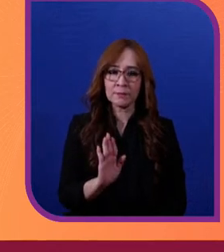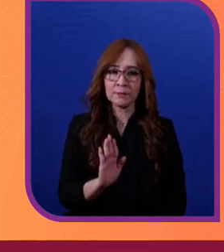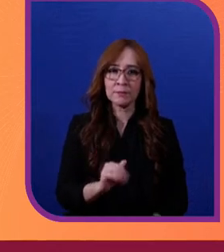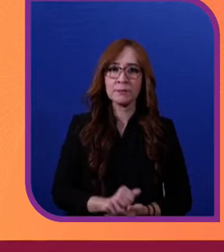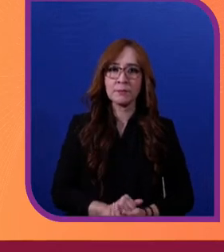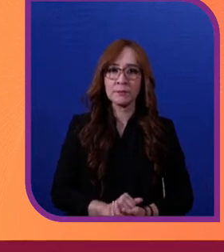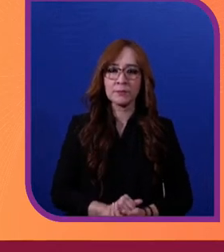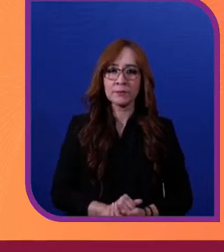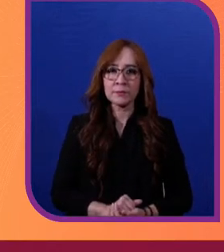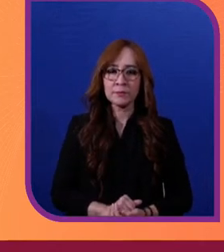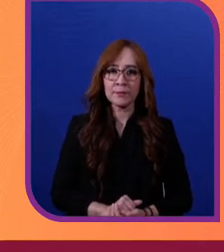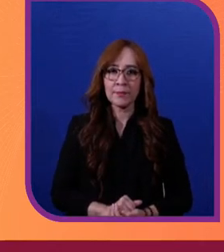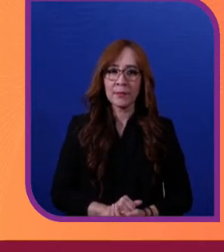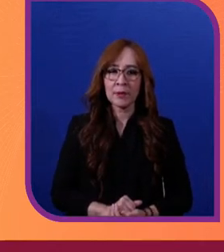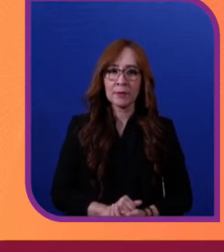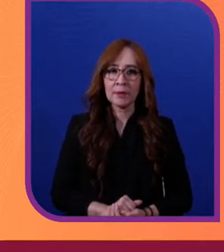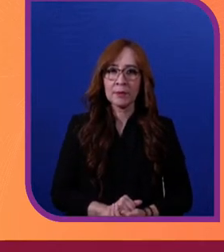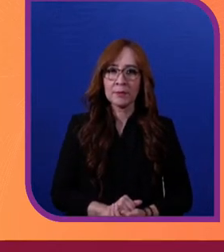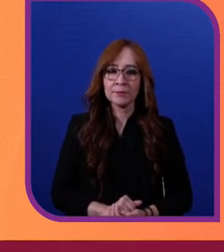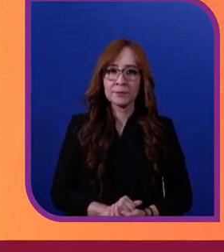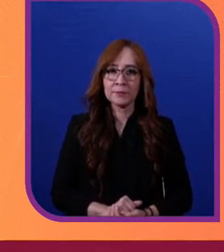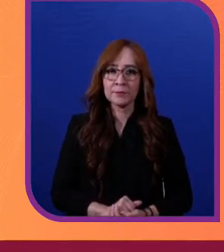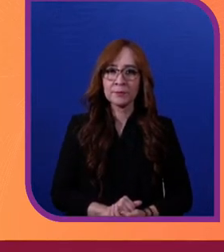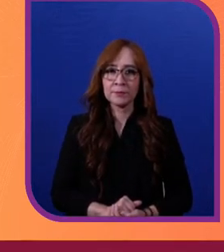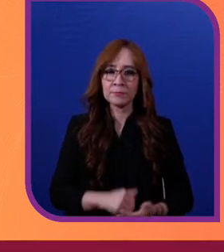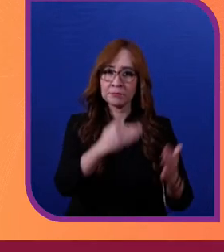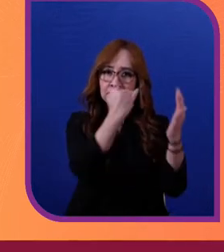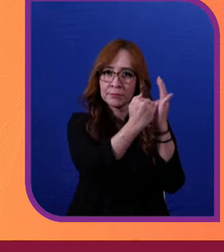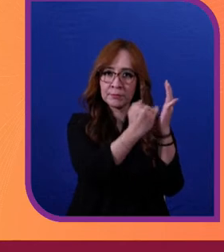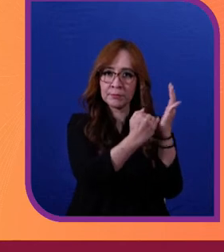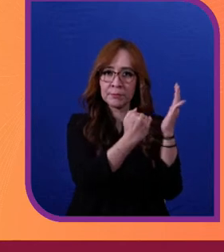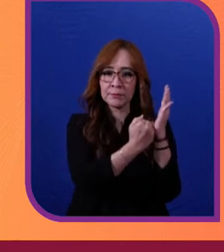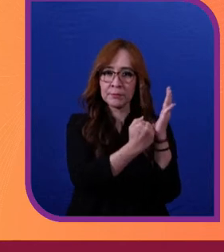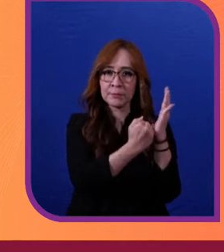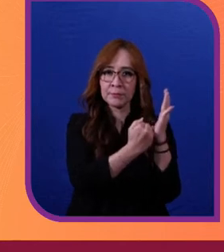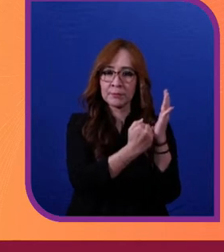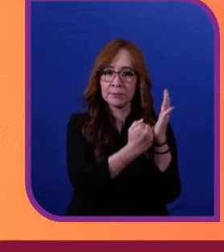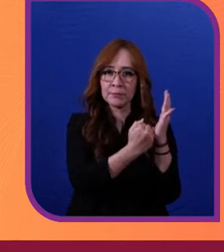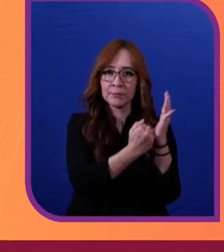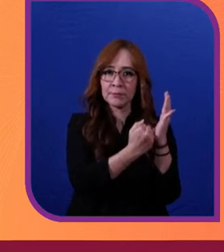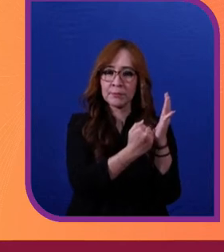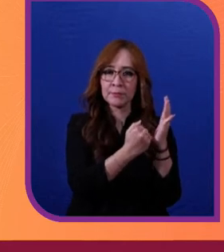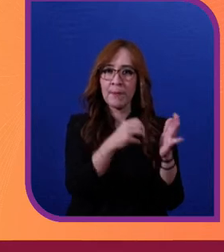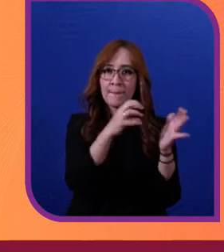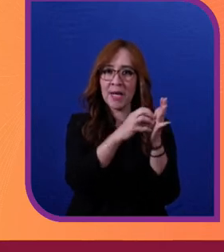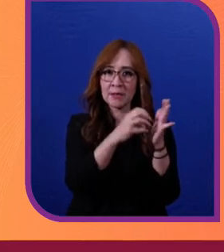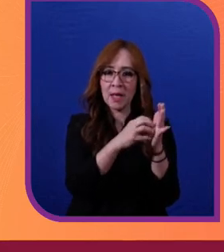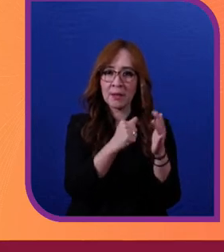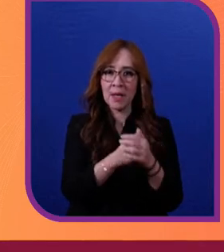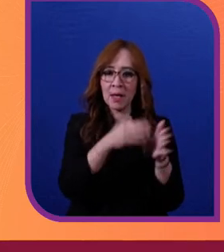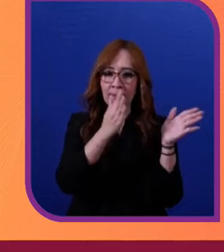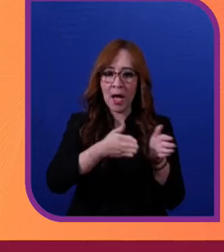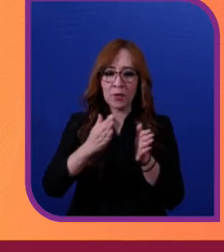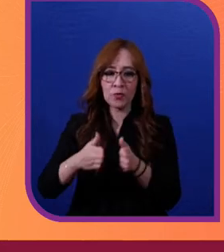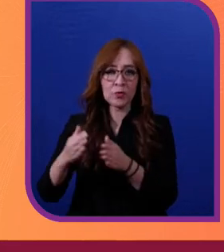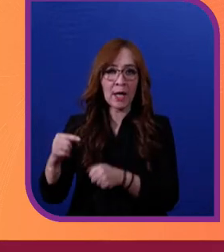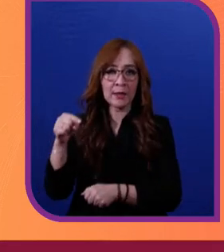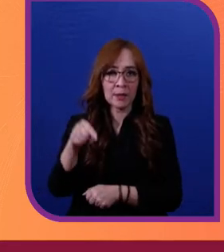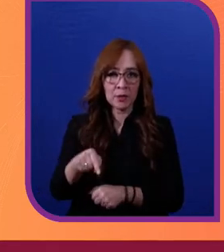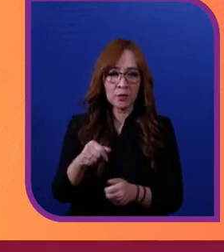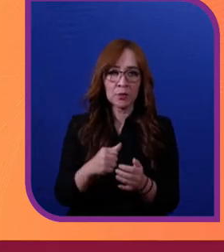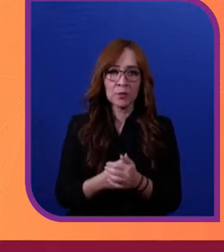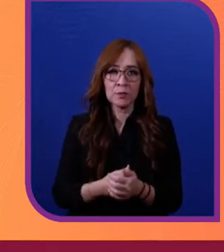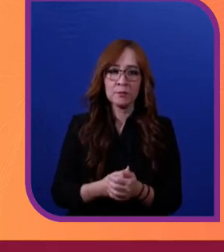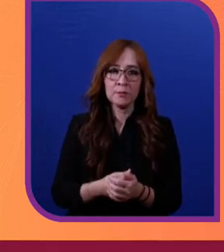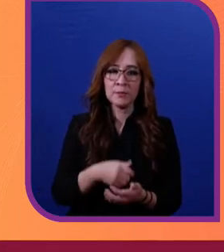The standard ready band in place in multinational institution sedih something between its very careful In The